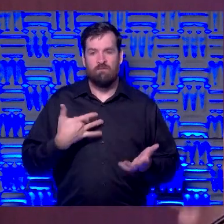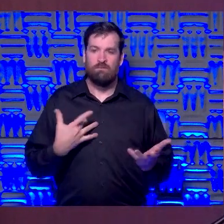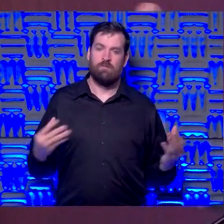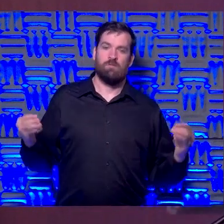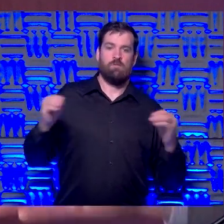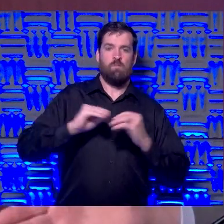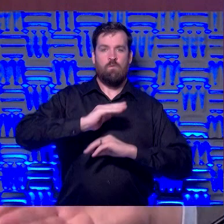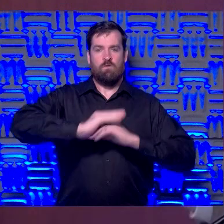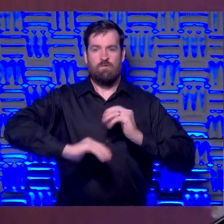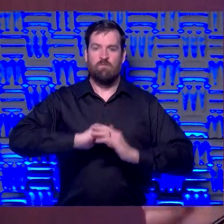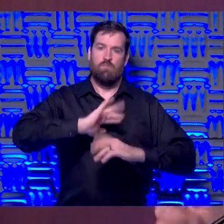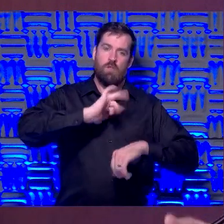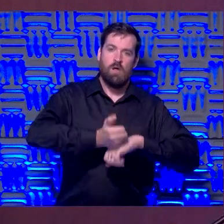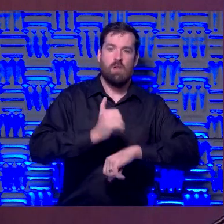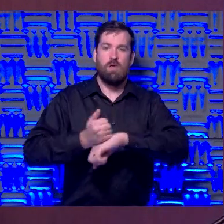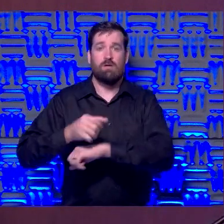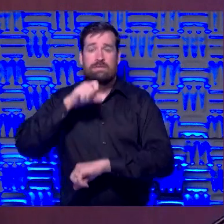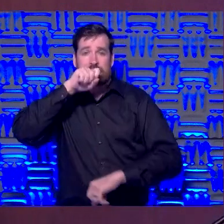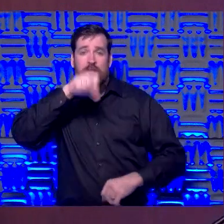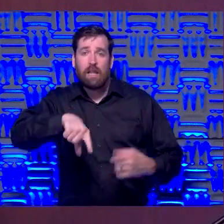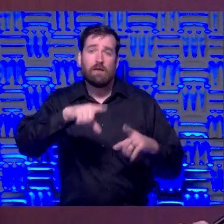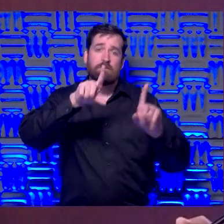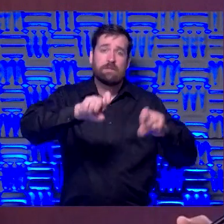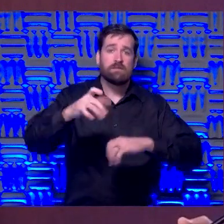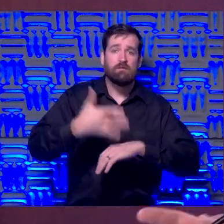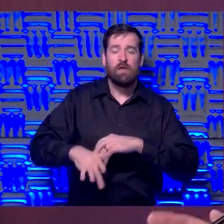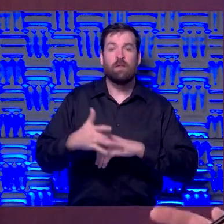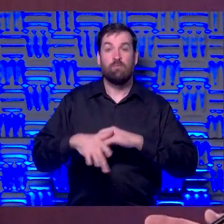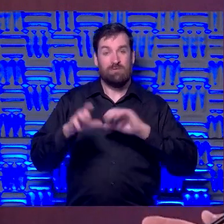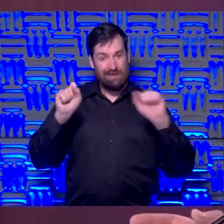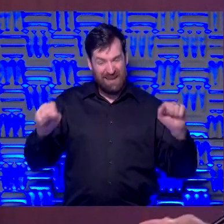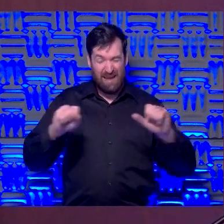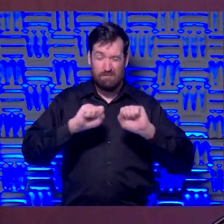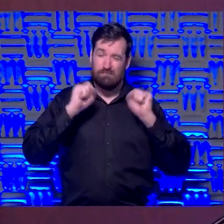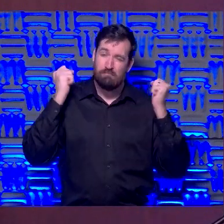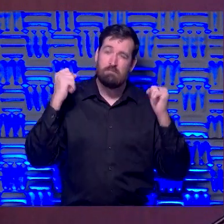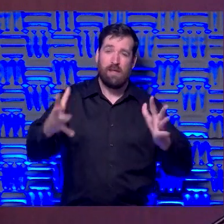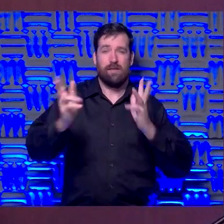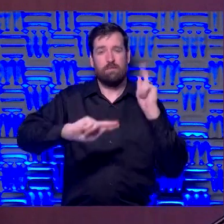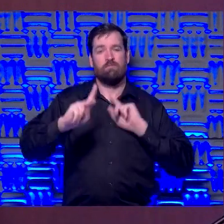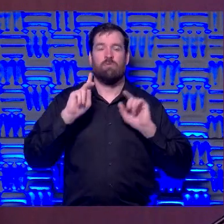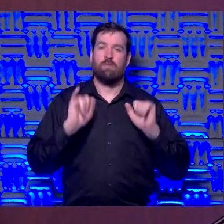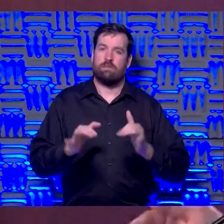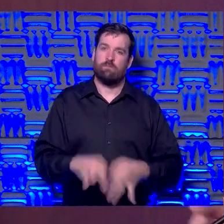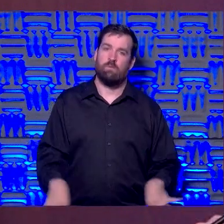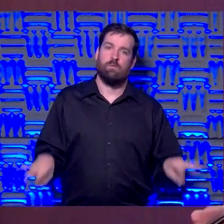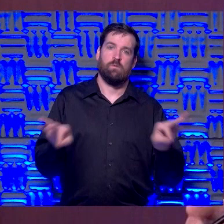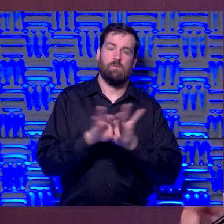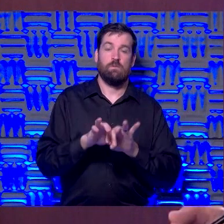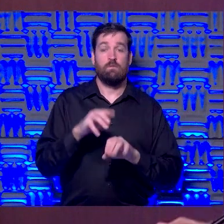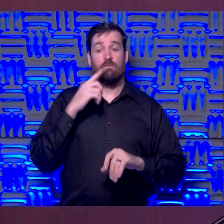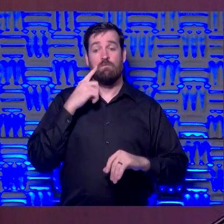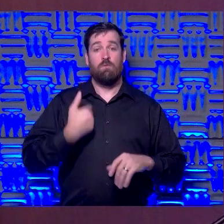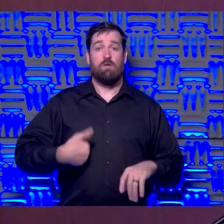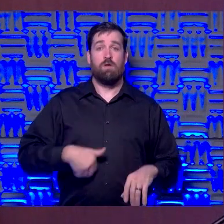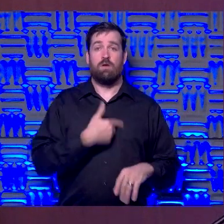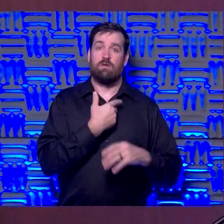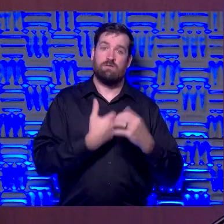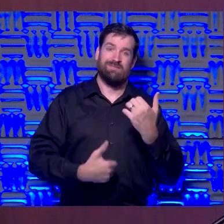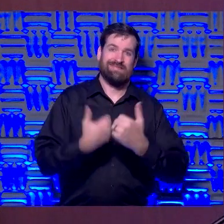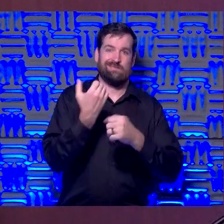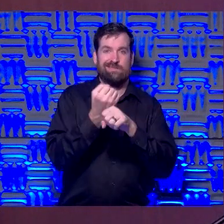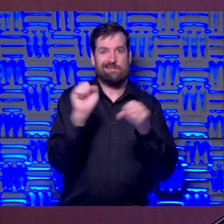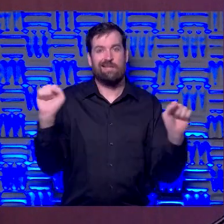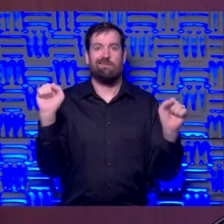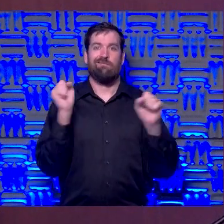in place. The saliva testing becoming available, which we can do on mass scale, which was key. I think key for us to be able to safely get our